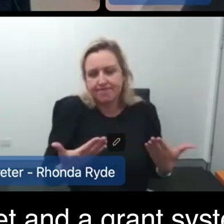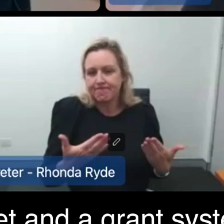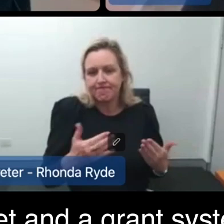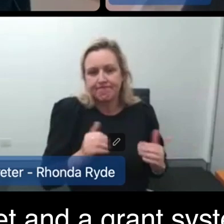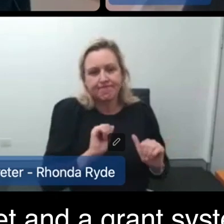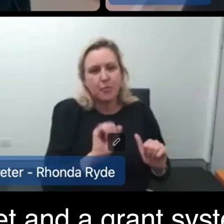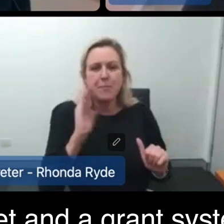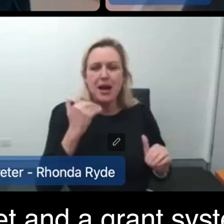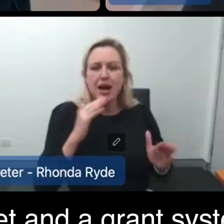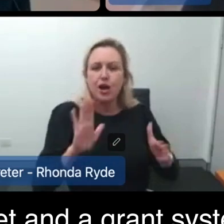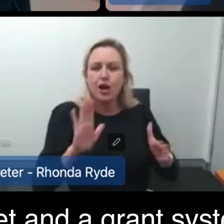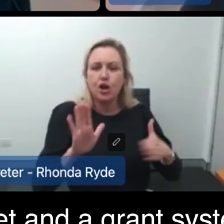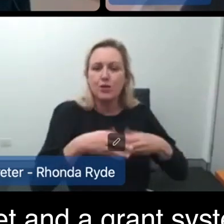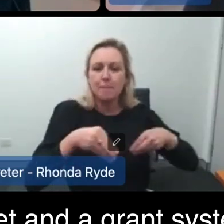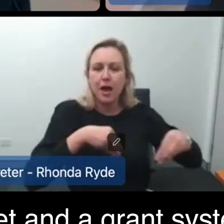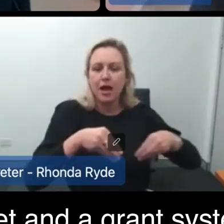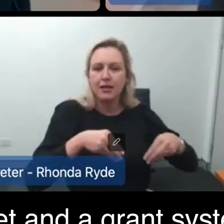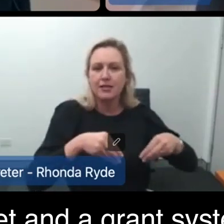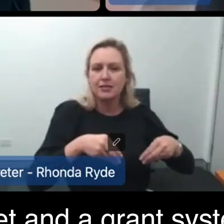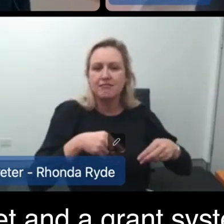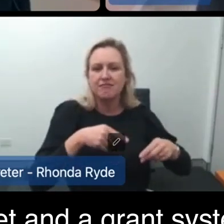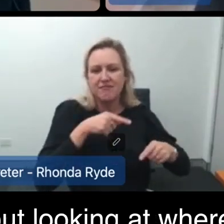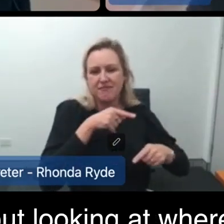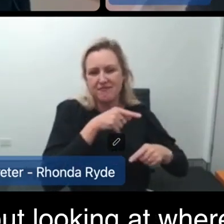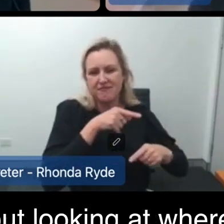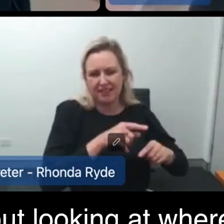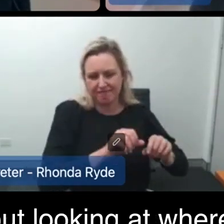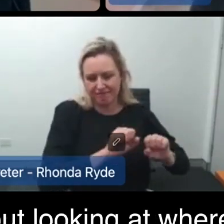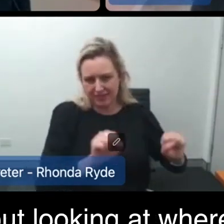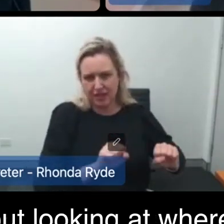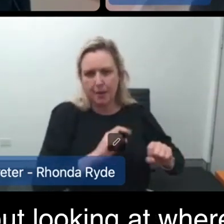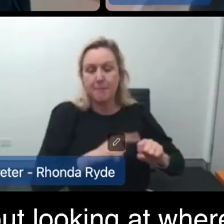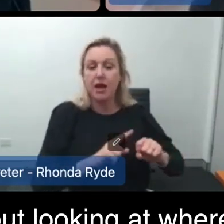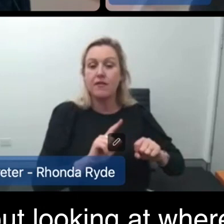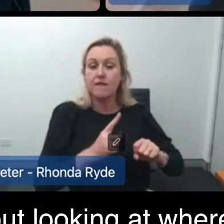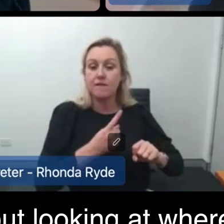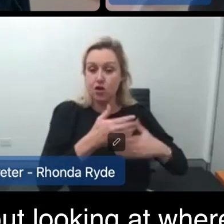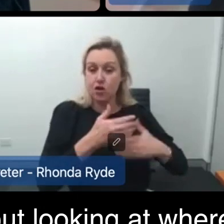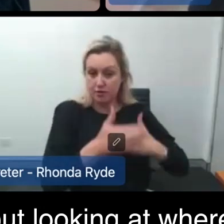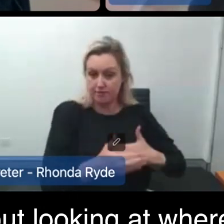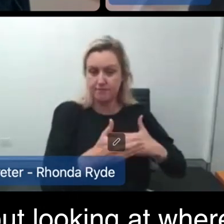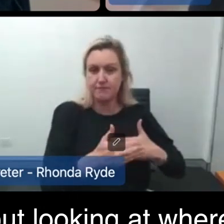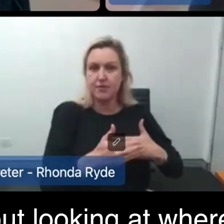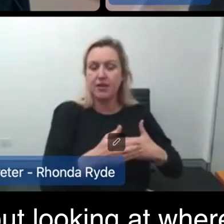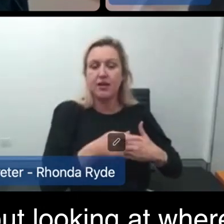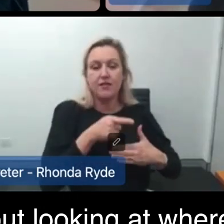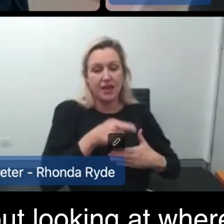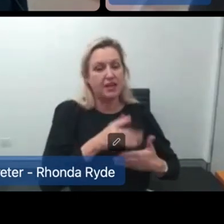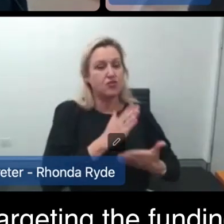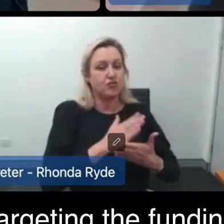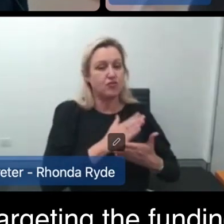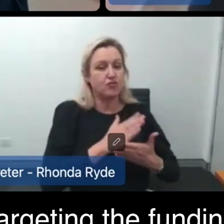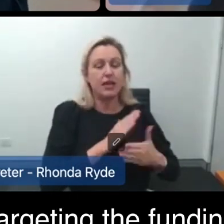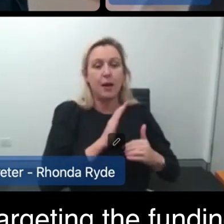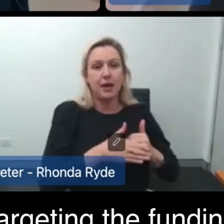closed market and a grant system. Part one is fundamentally about looking at